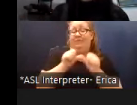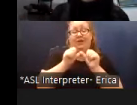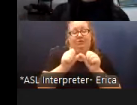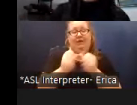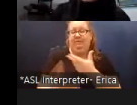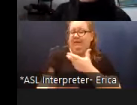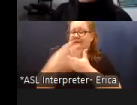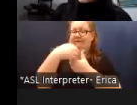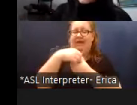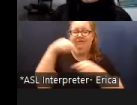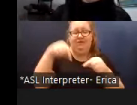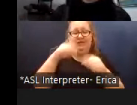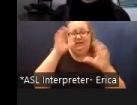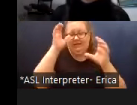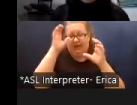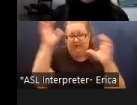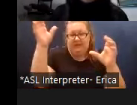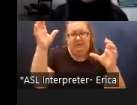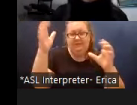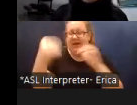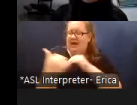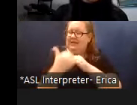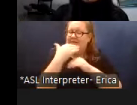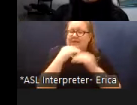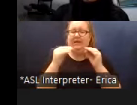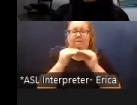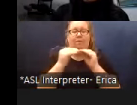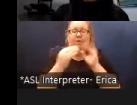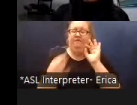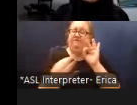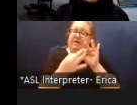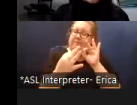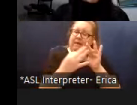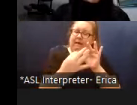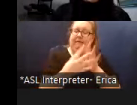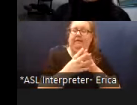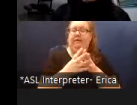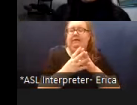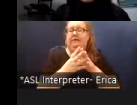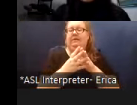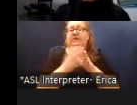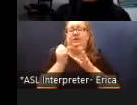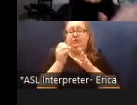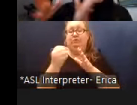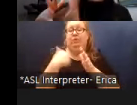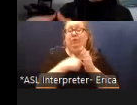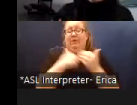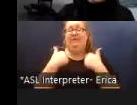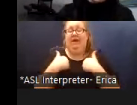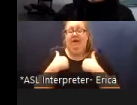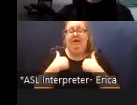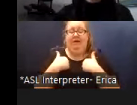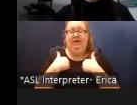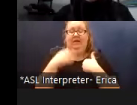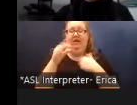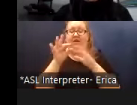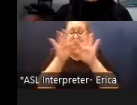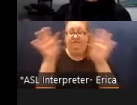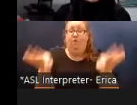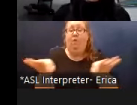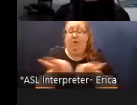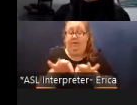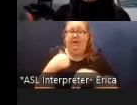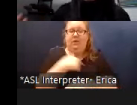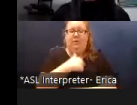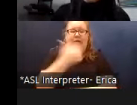these concepts and send us even more feedback. So we've got the form, because we